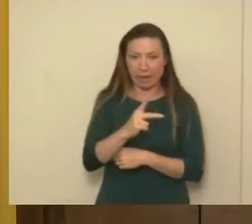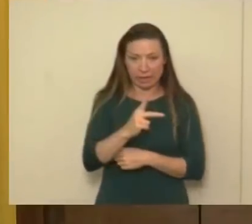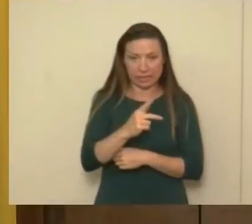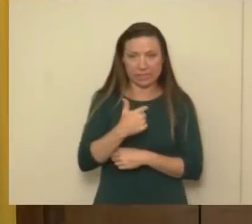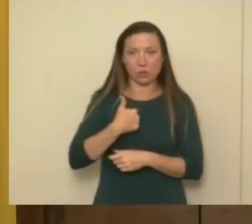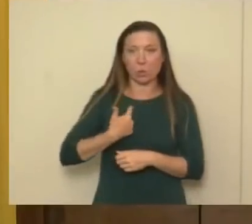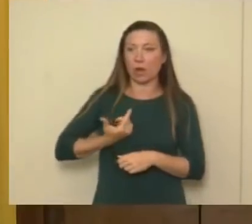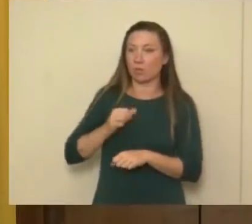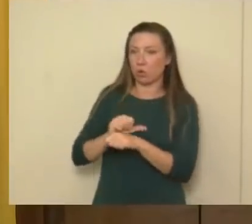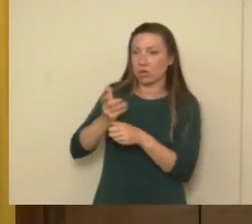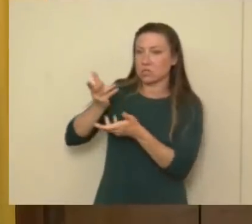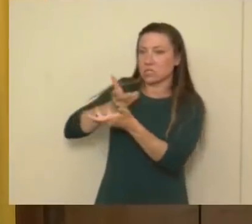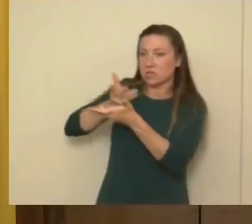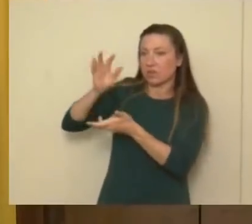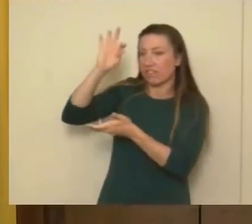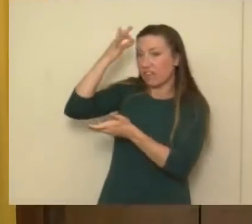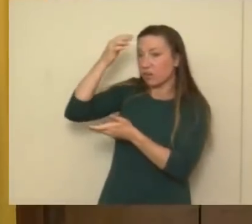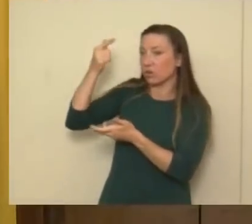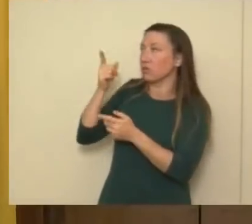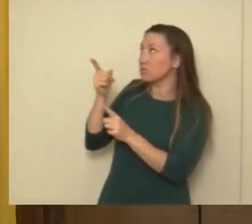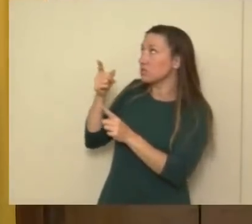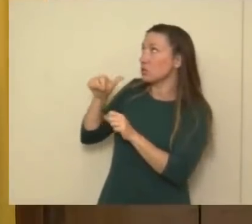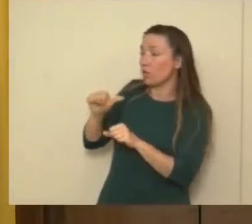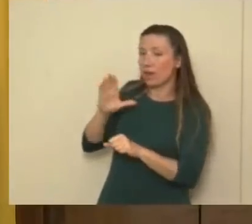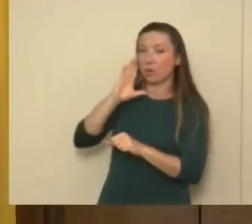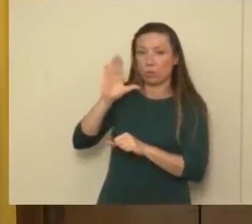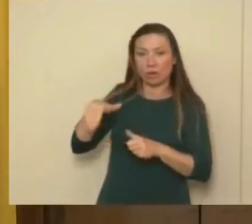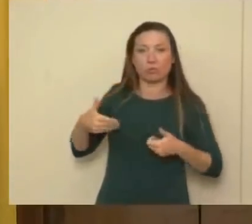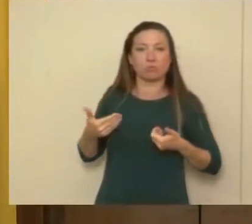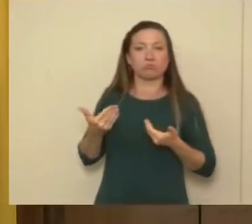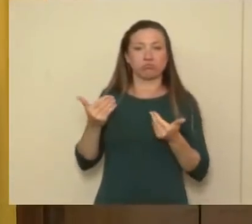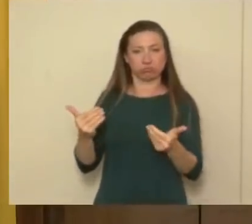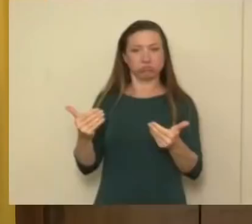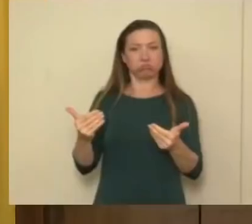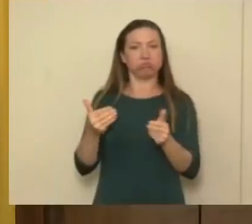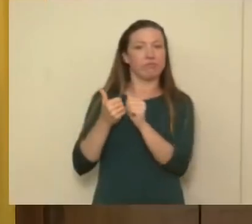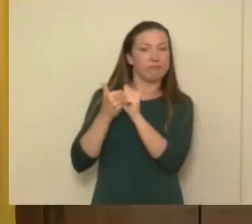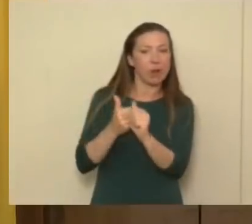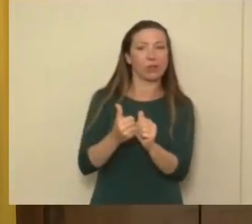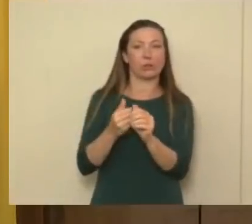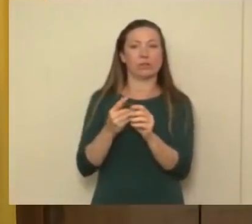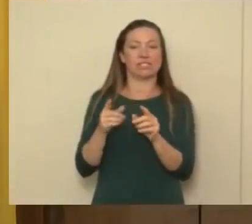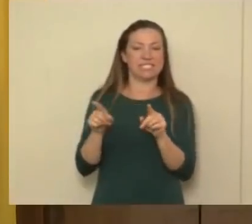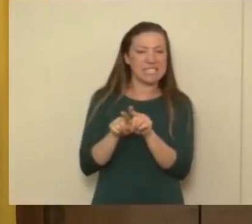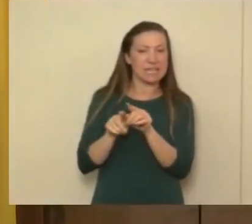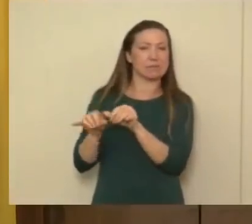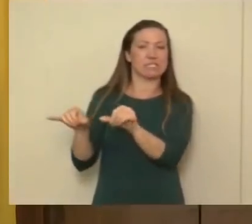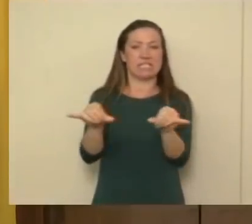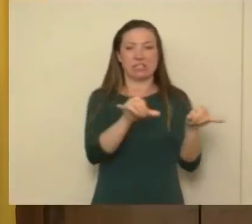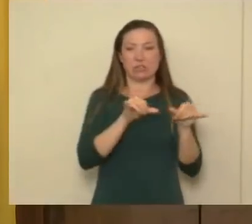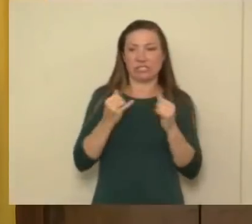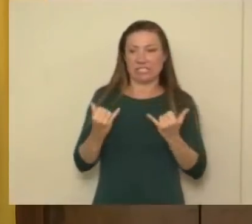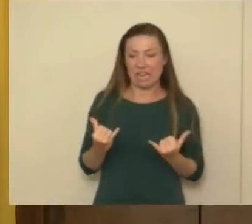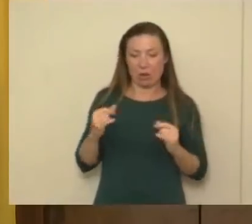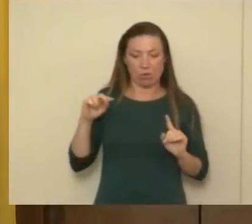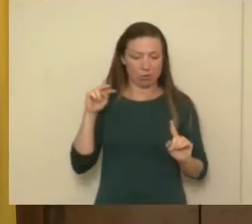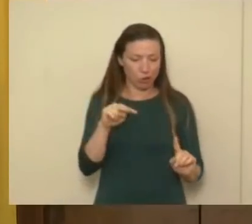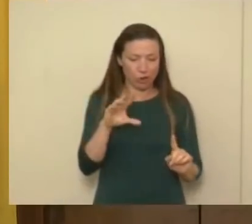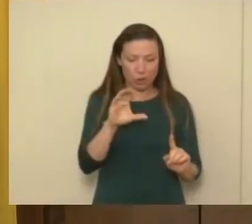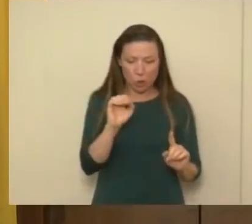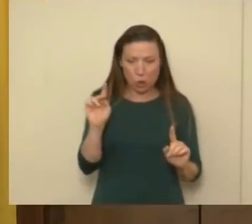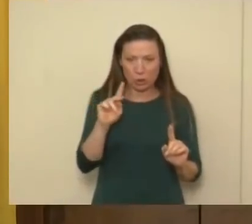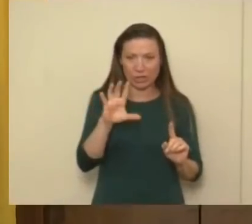same standards, and to look at what Cook County did about taking people who were infected out and minimizing the rate